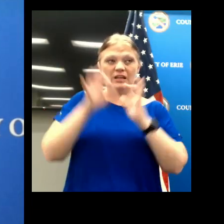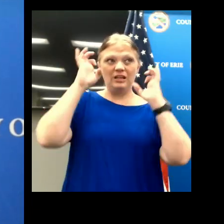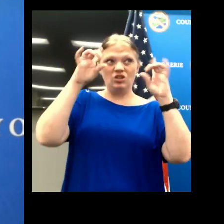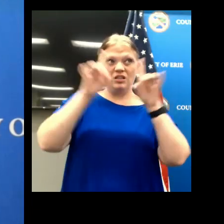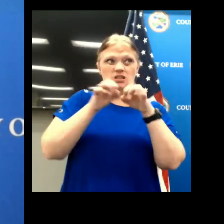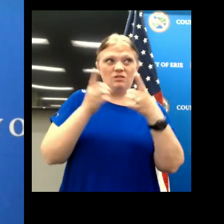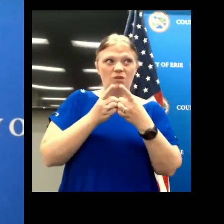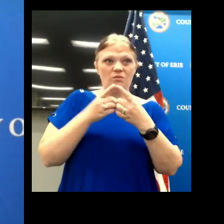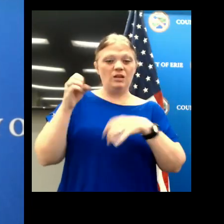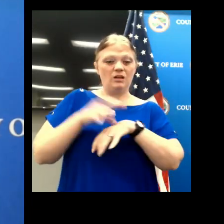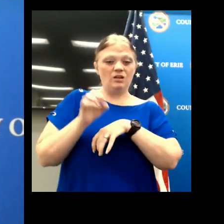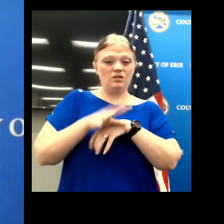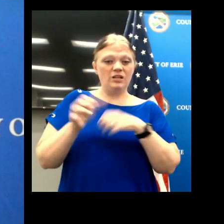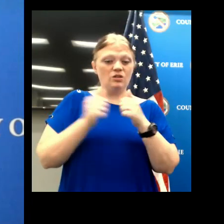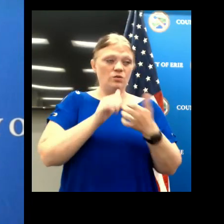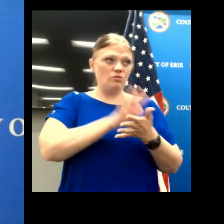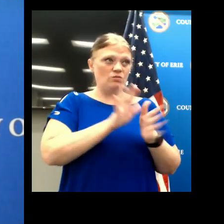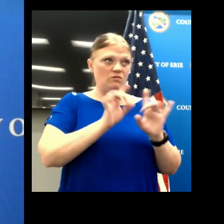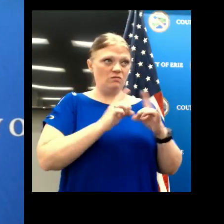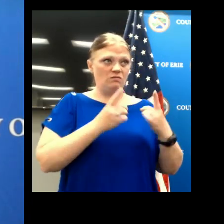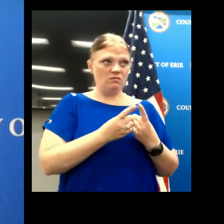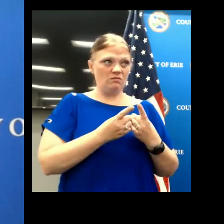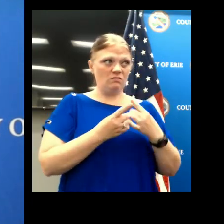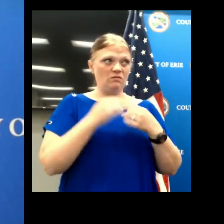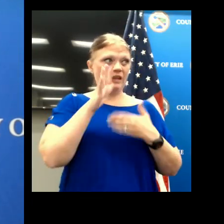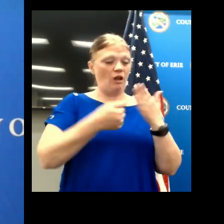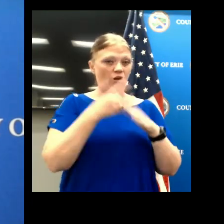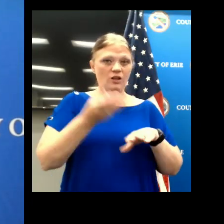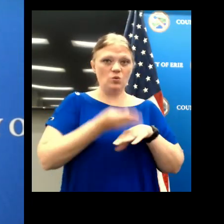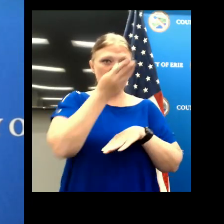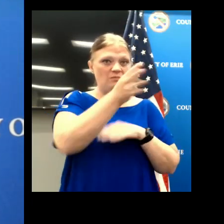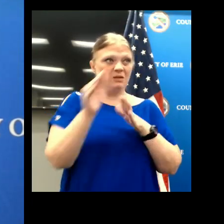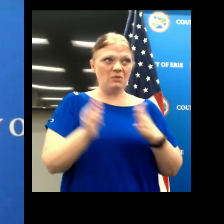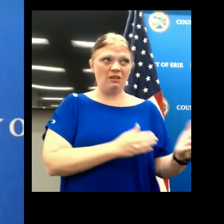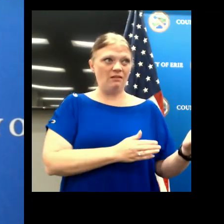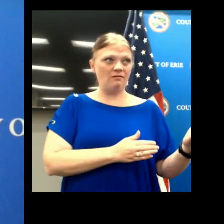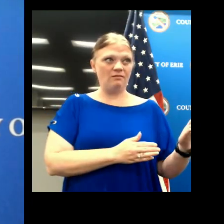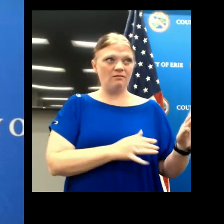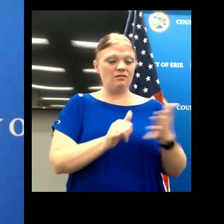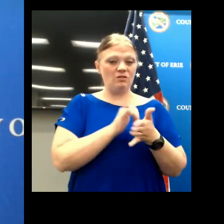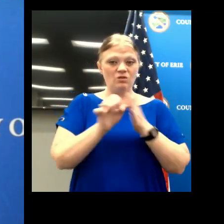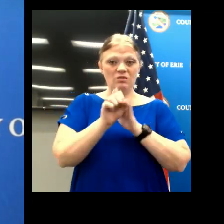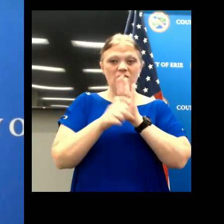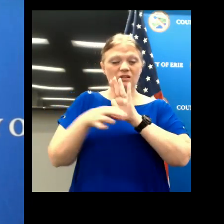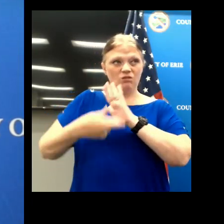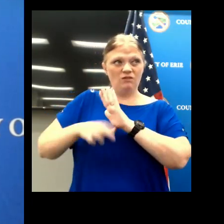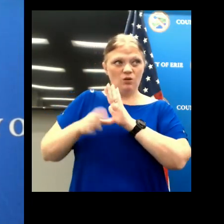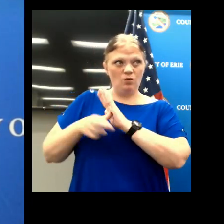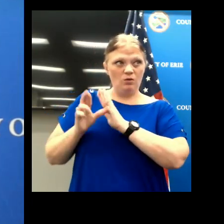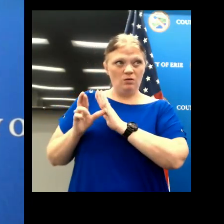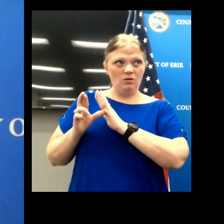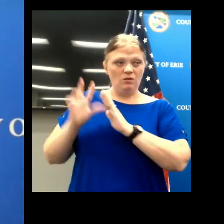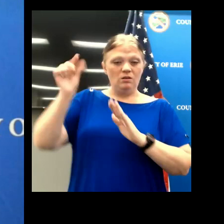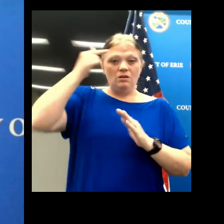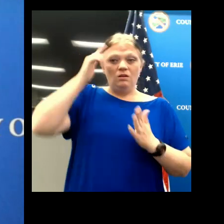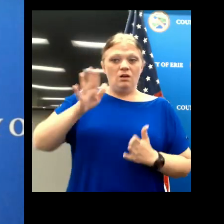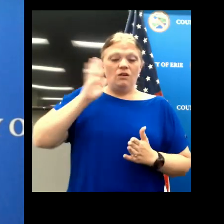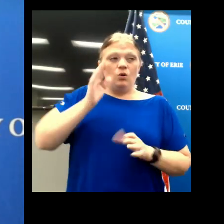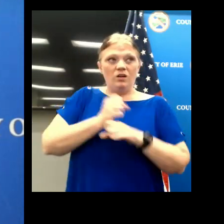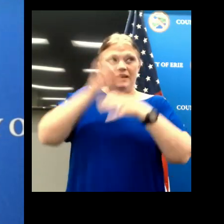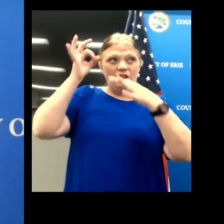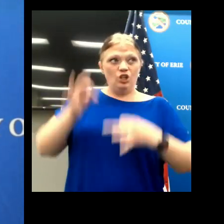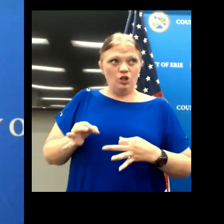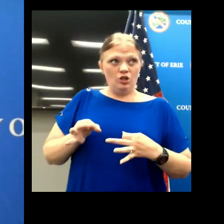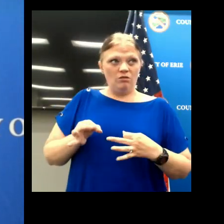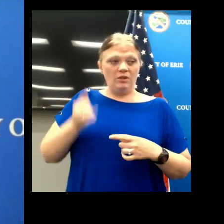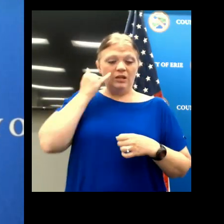in consultation with the school district, which all had to submit their plan. Now New York State's reviewing it. The governor's going to make a determination as to